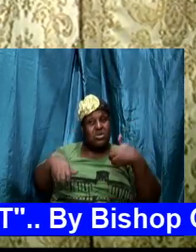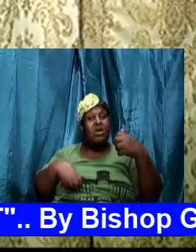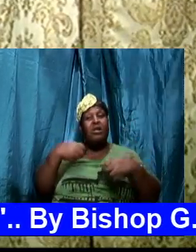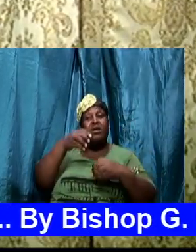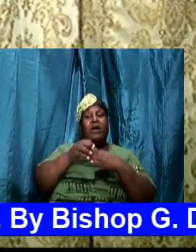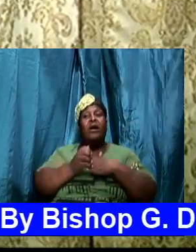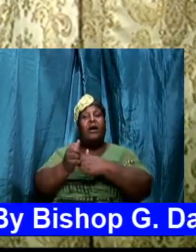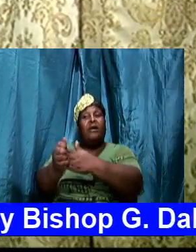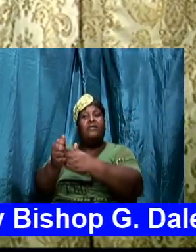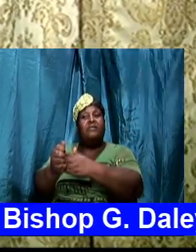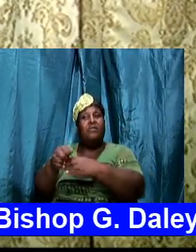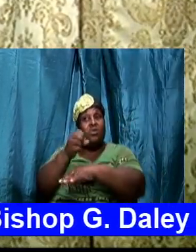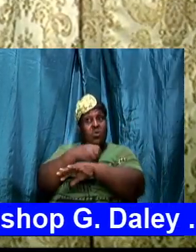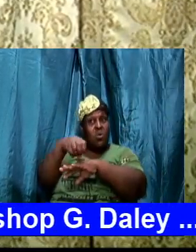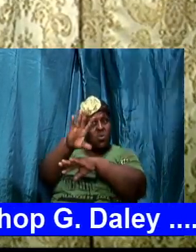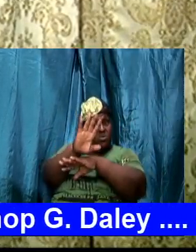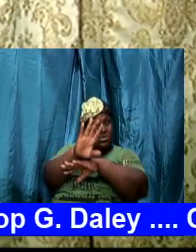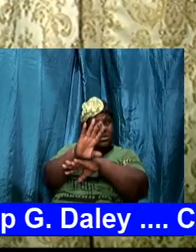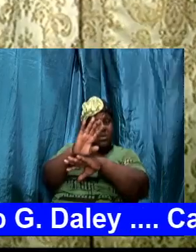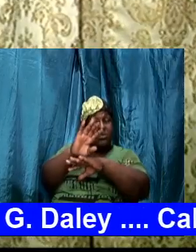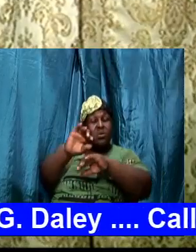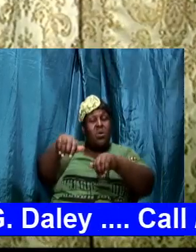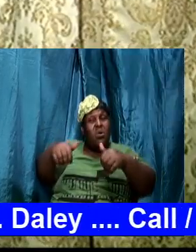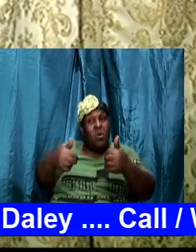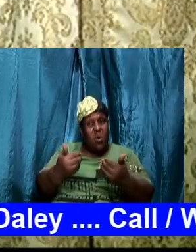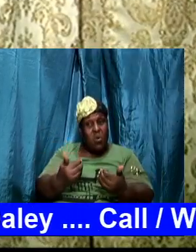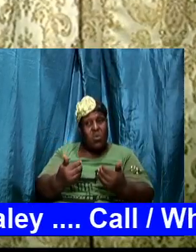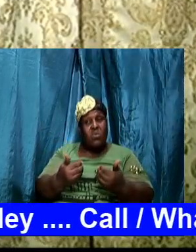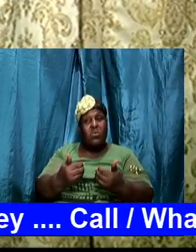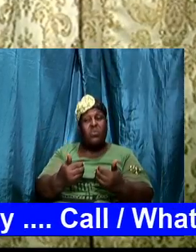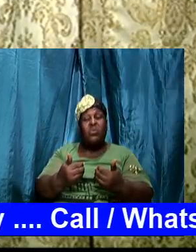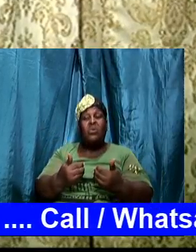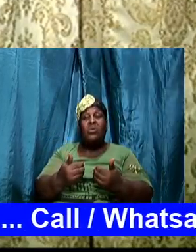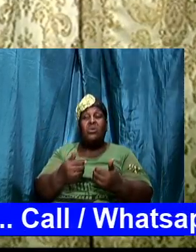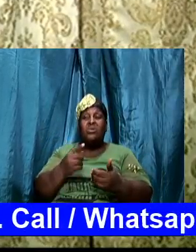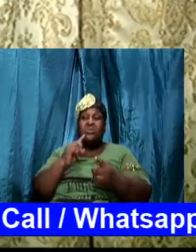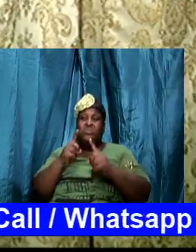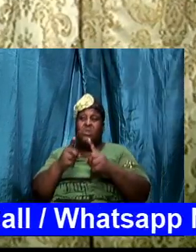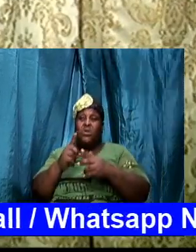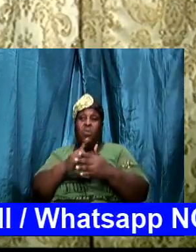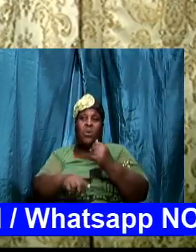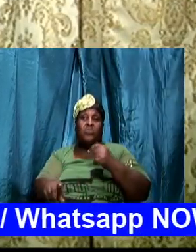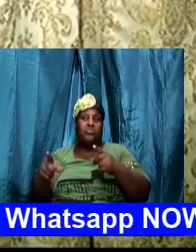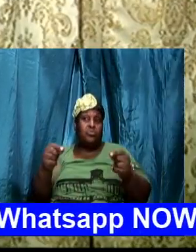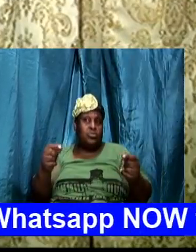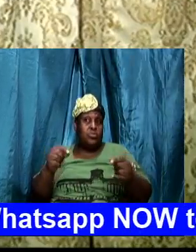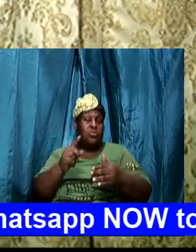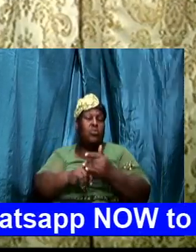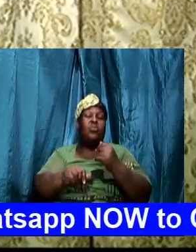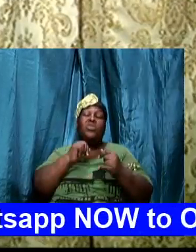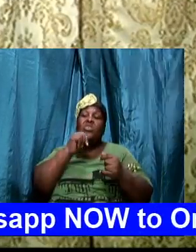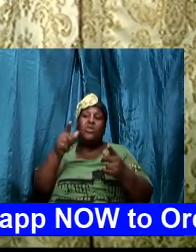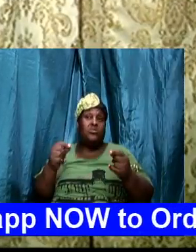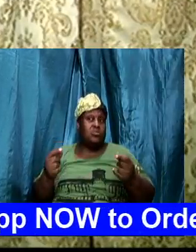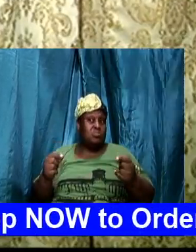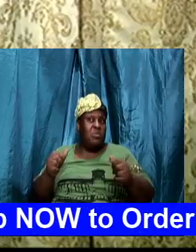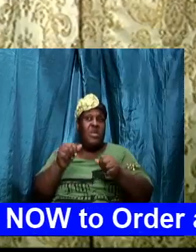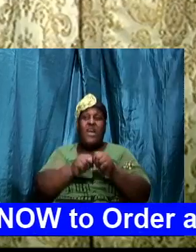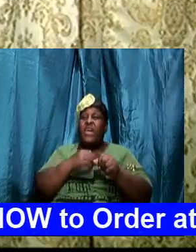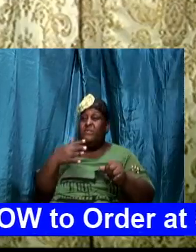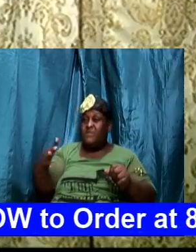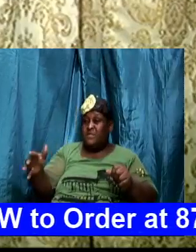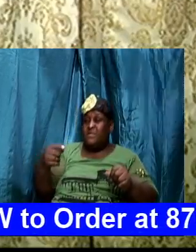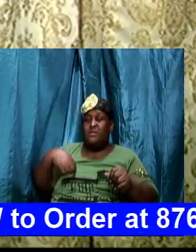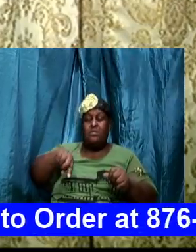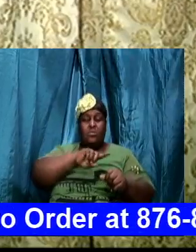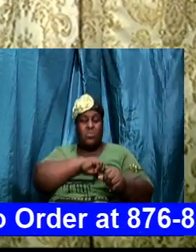us counsel on how to approach certain things, what to do and what not to do. Everything that we